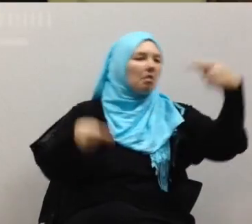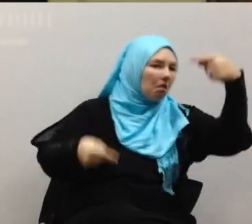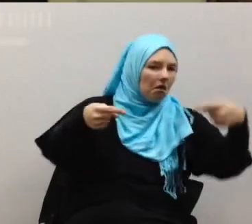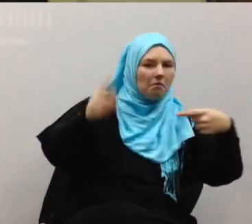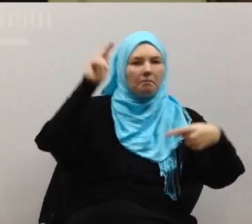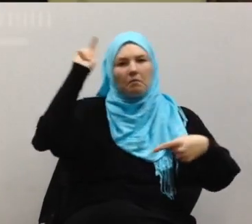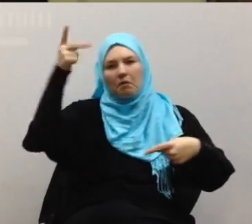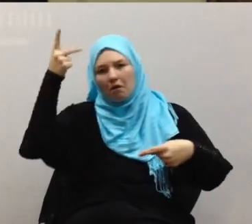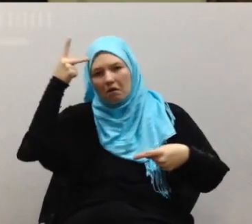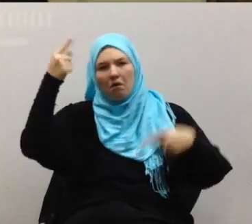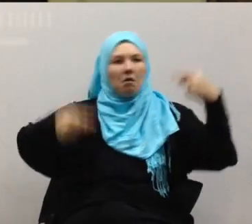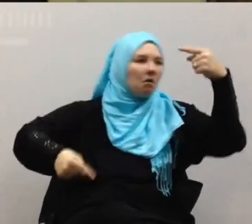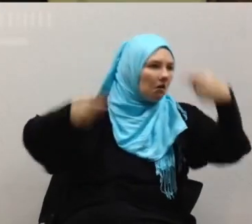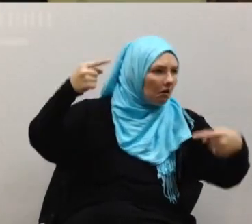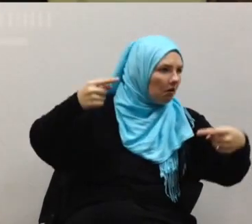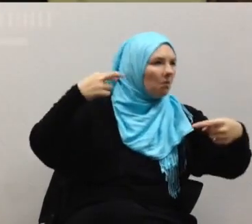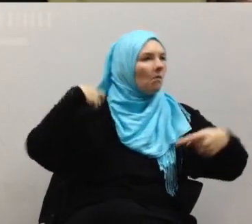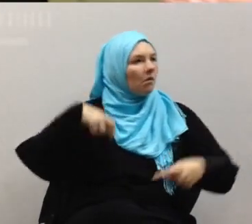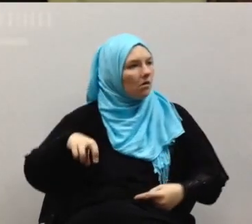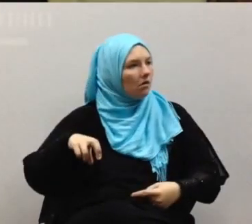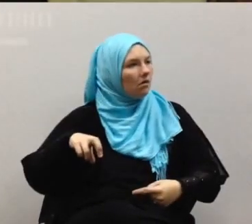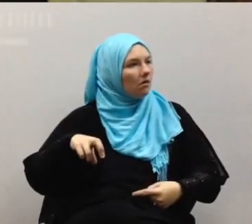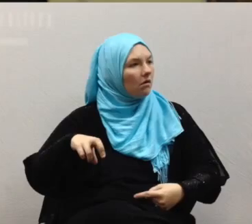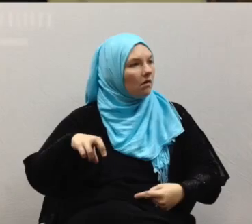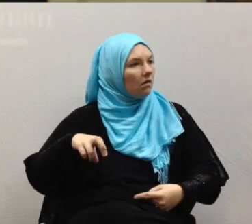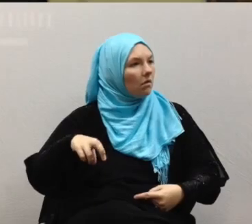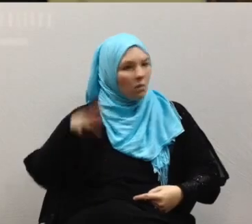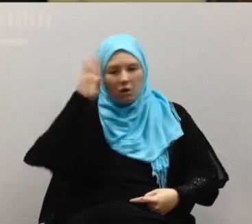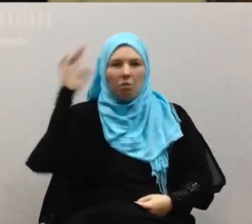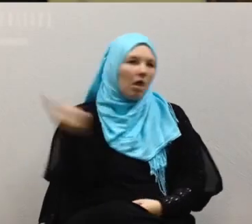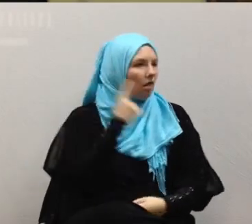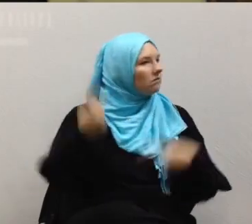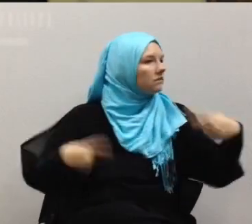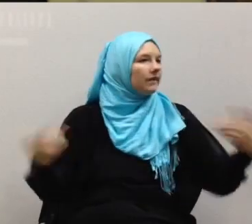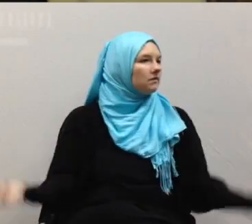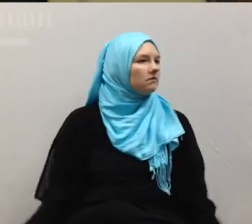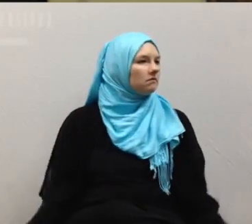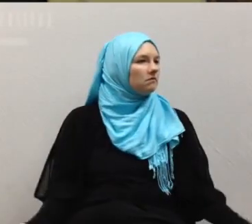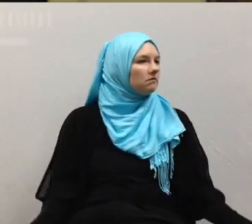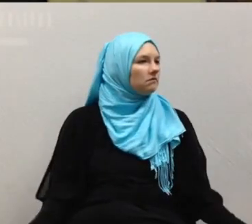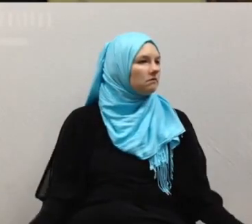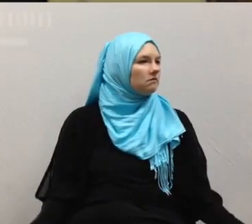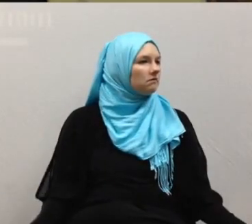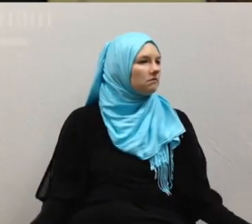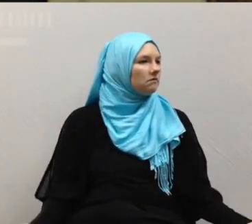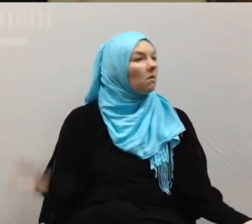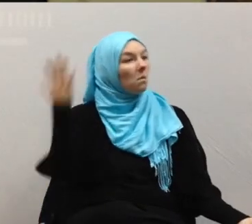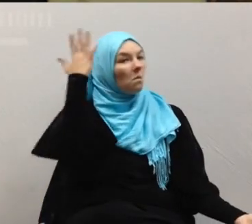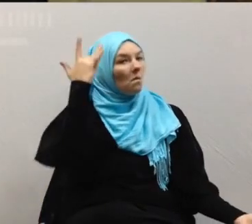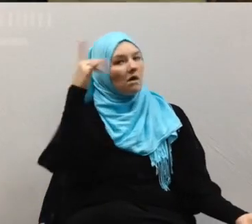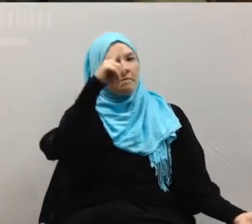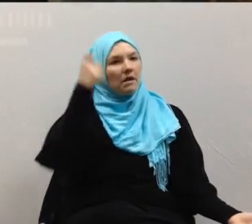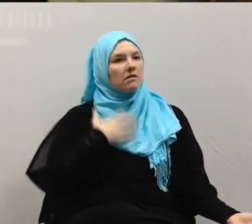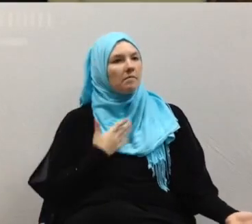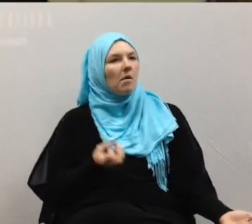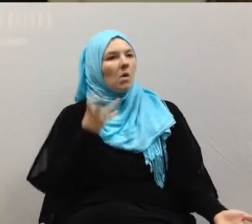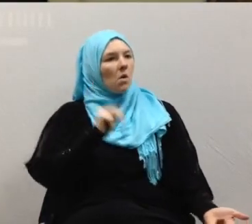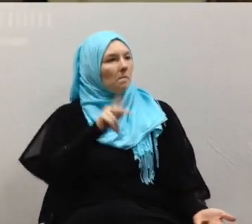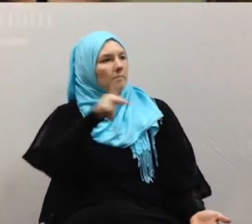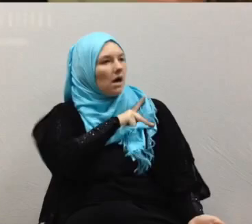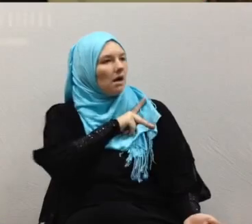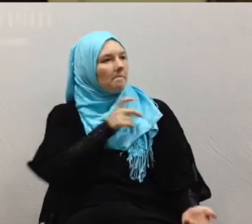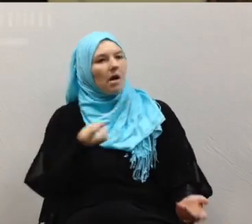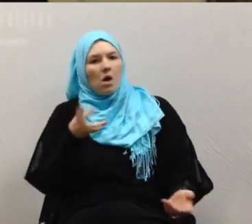fight over religion, we are bound to fight because we have our own motives,